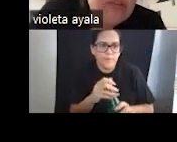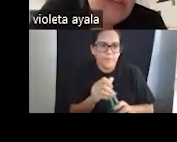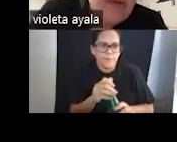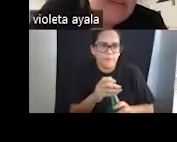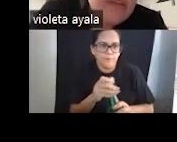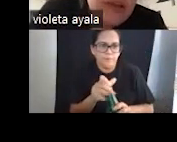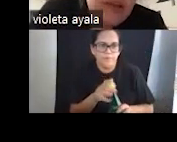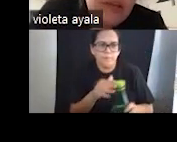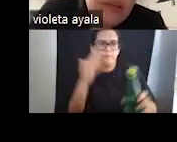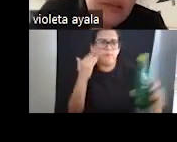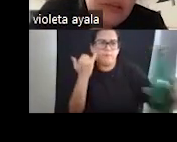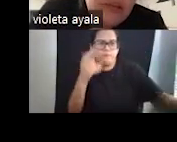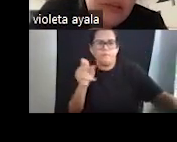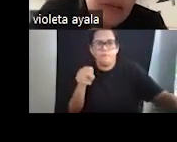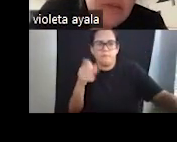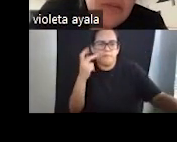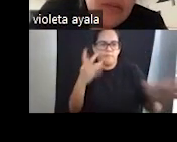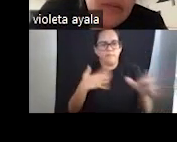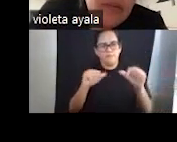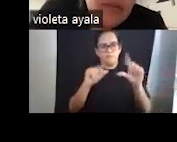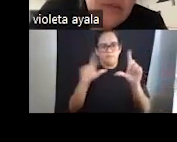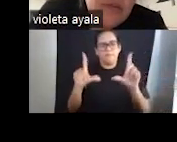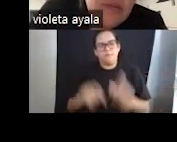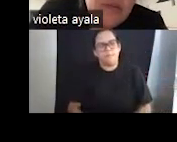able to see my screen.